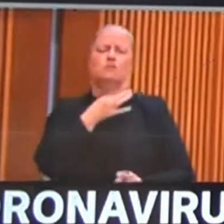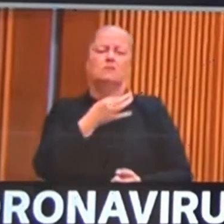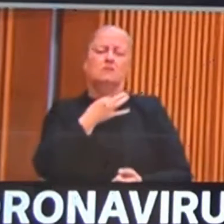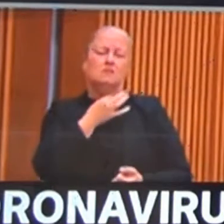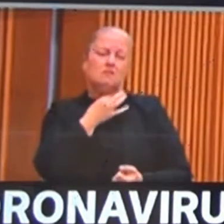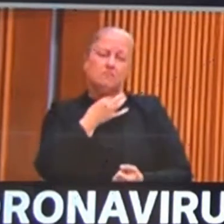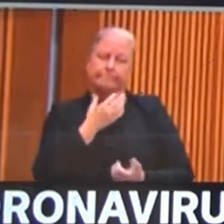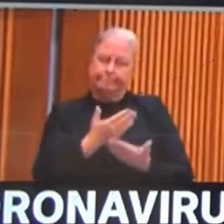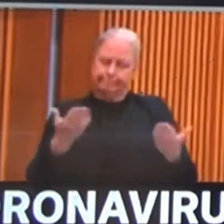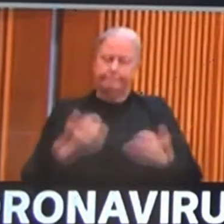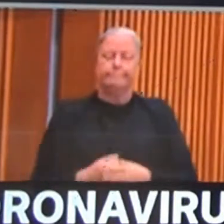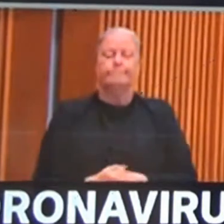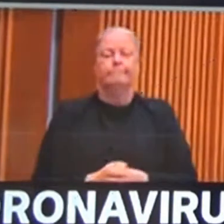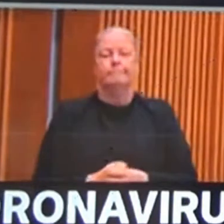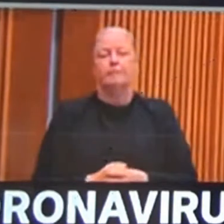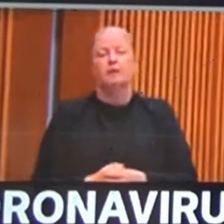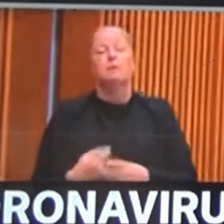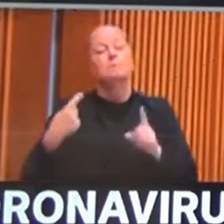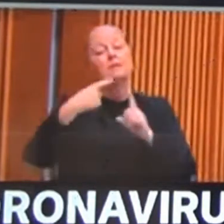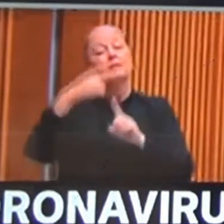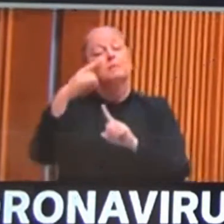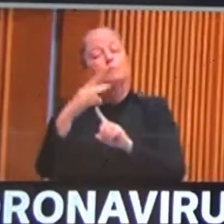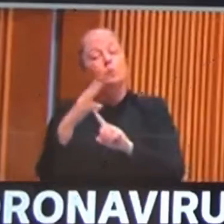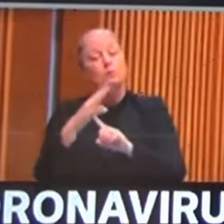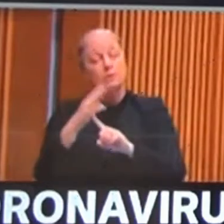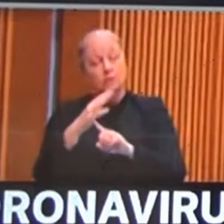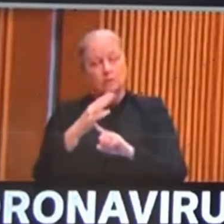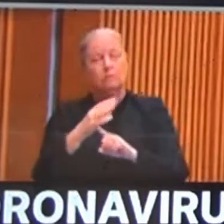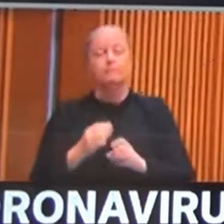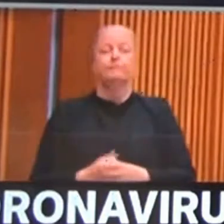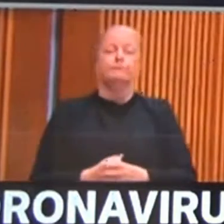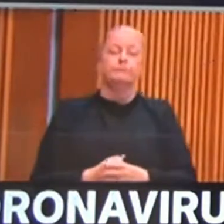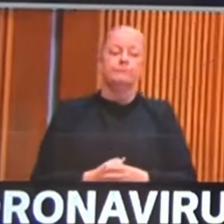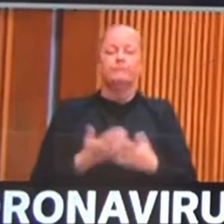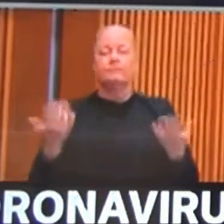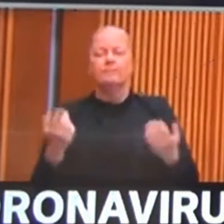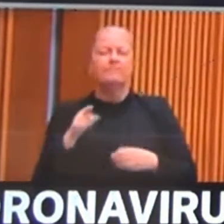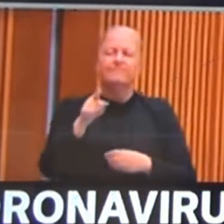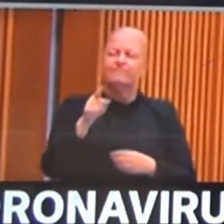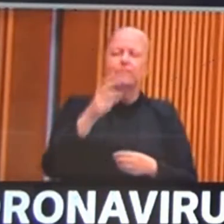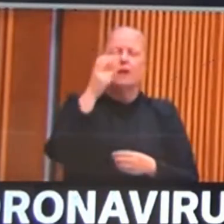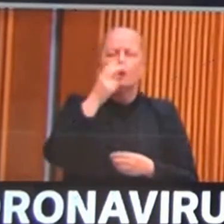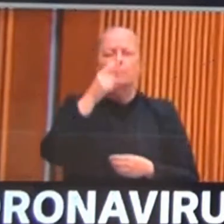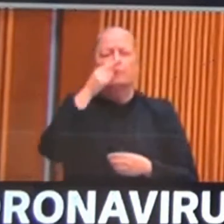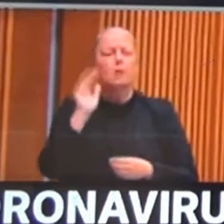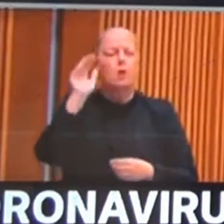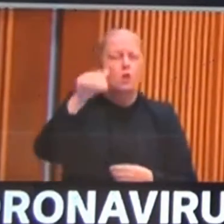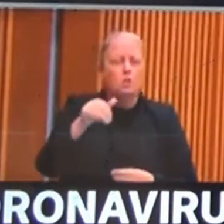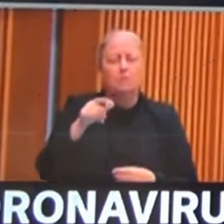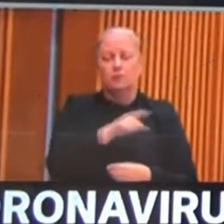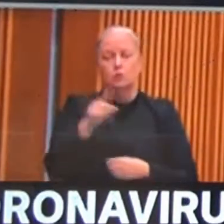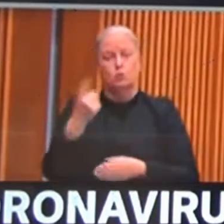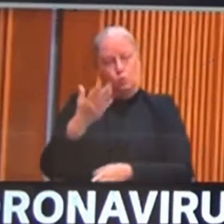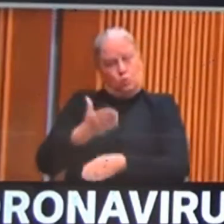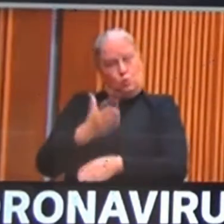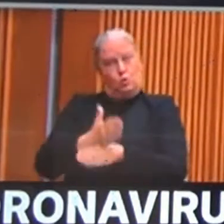currently are. It's also important to acknowledge the work of aged care professionals right across the